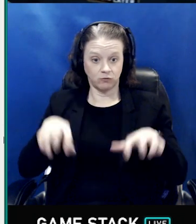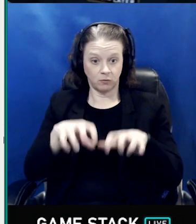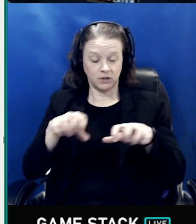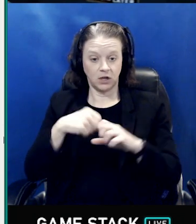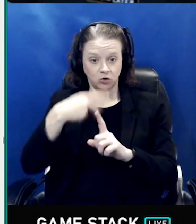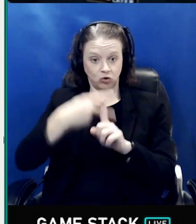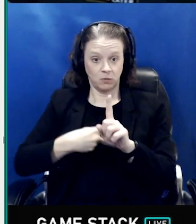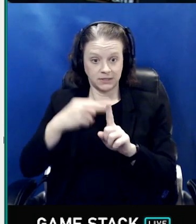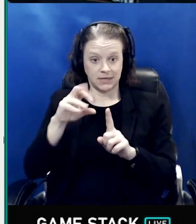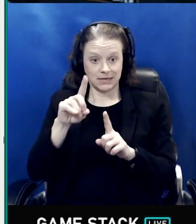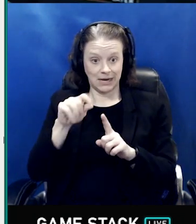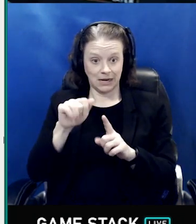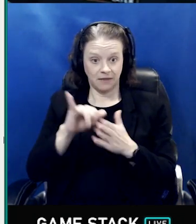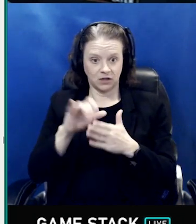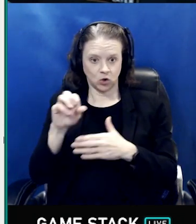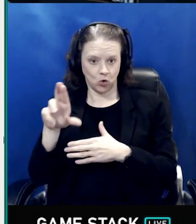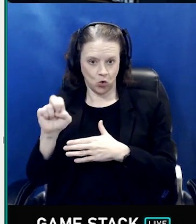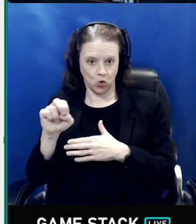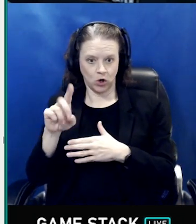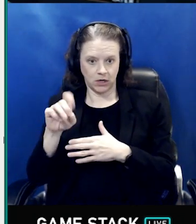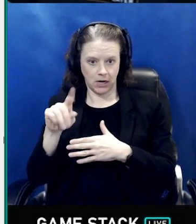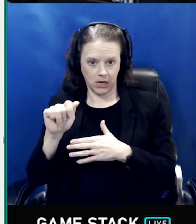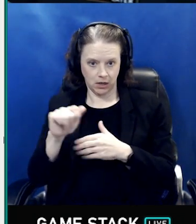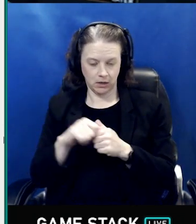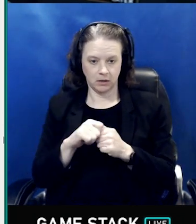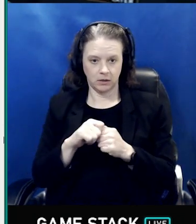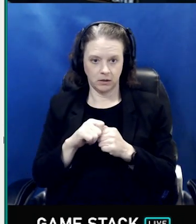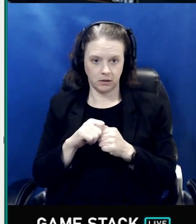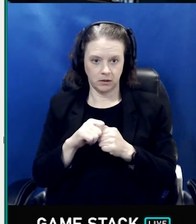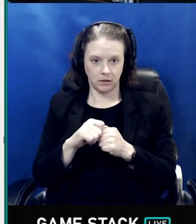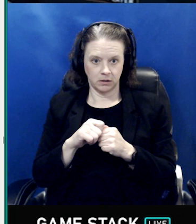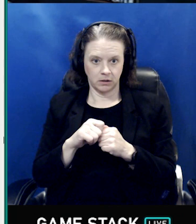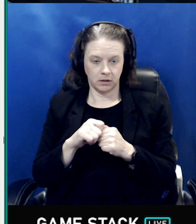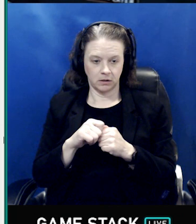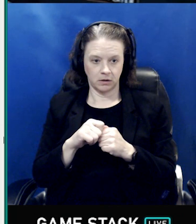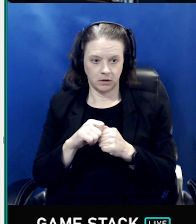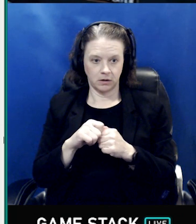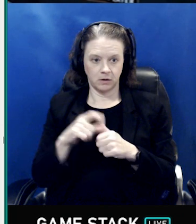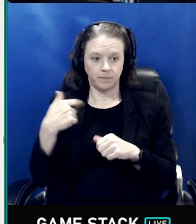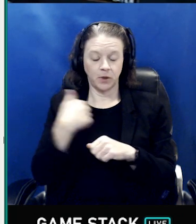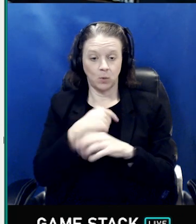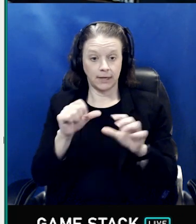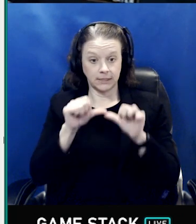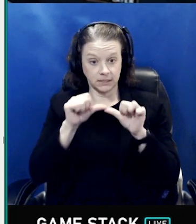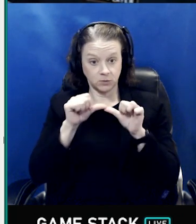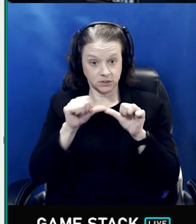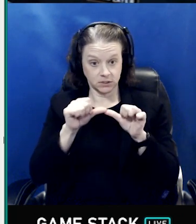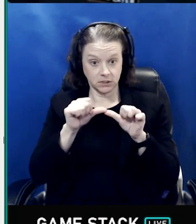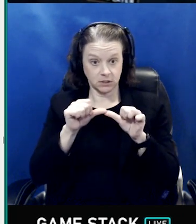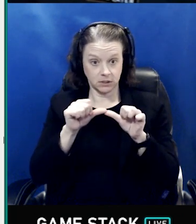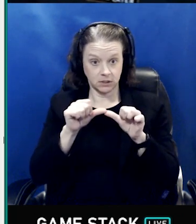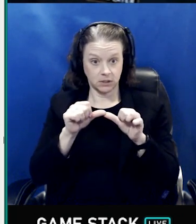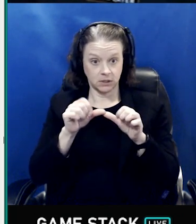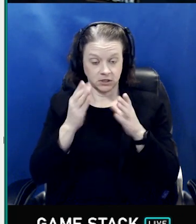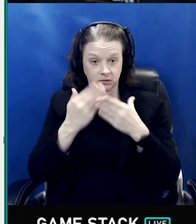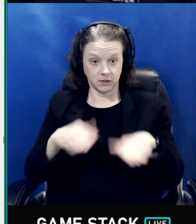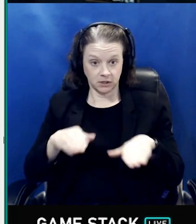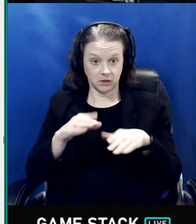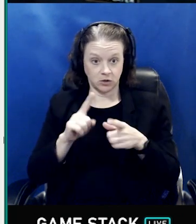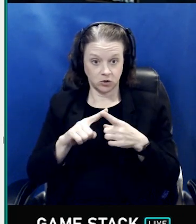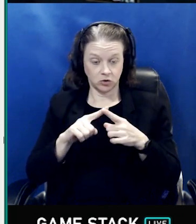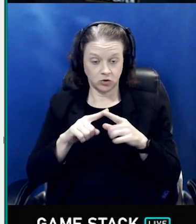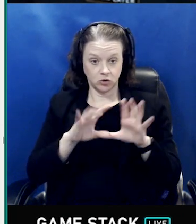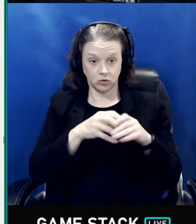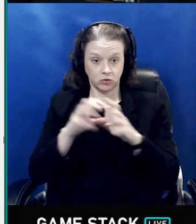data. For logs older than 3 months, we continuously export it to Azure Data Lake Storage Gen 2 for